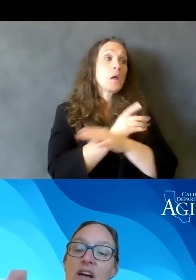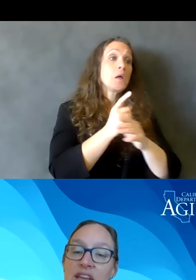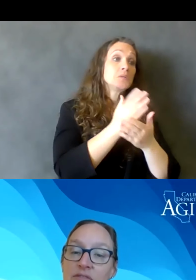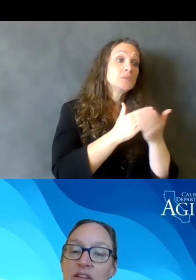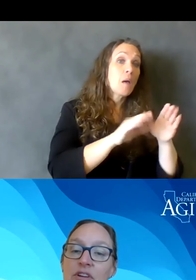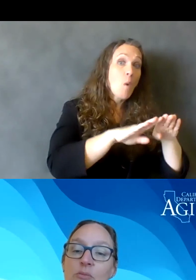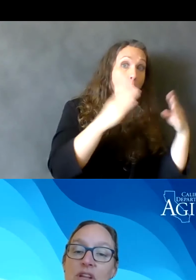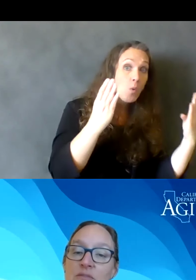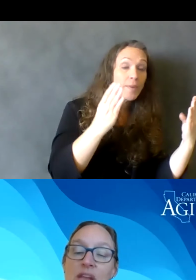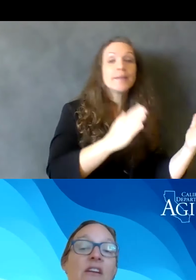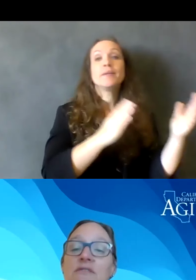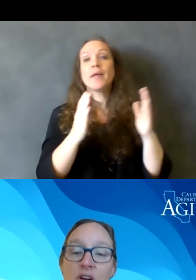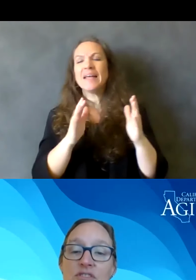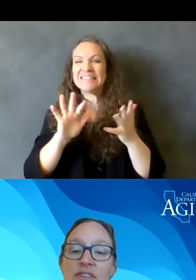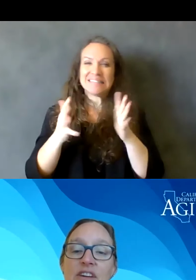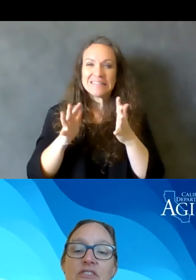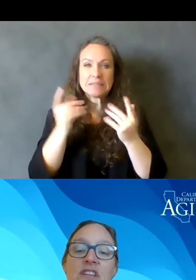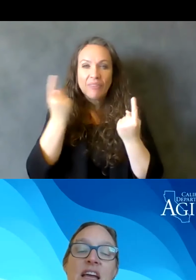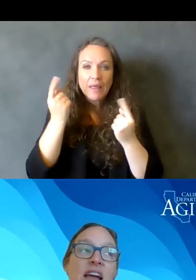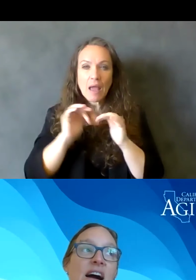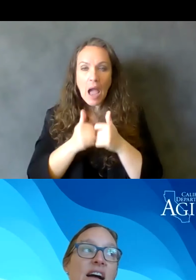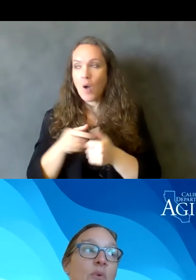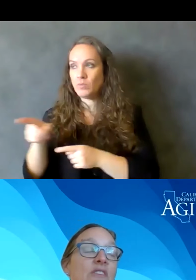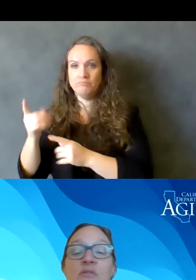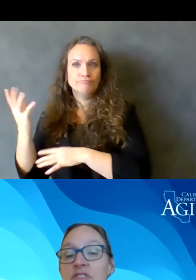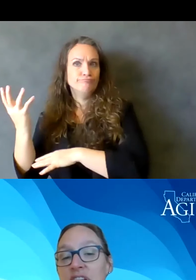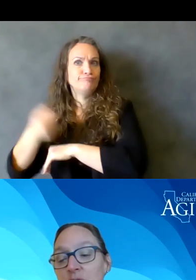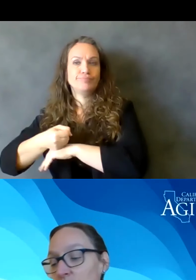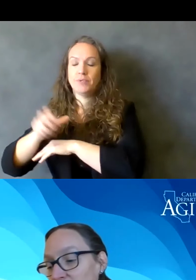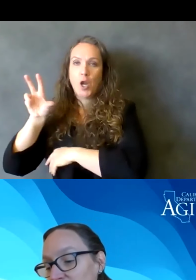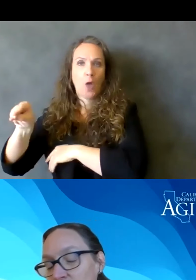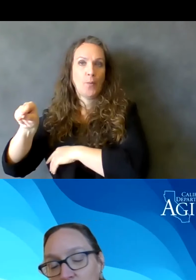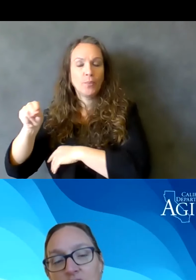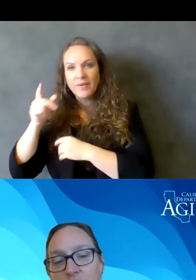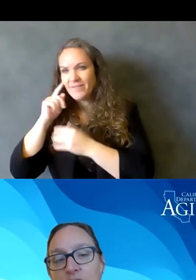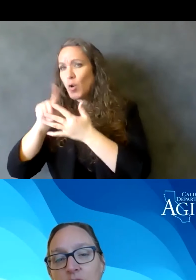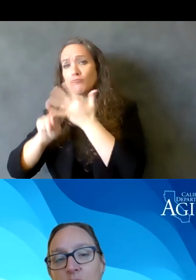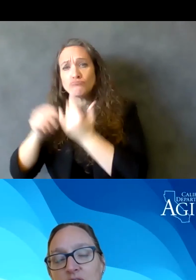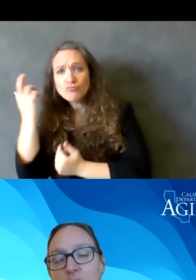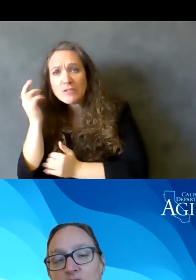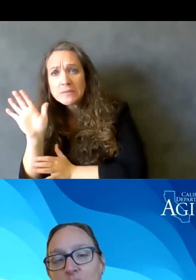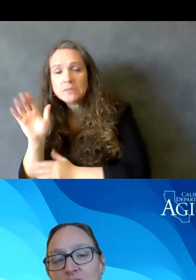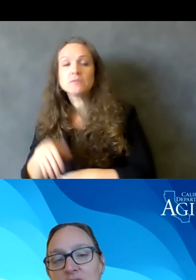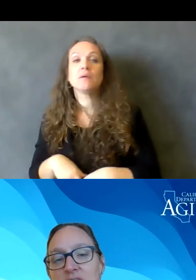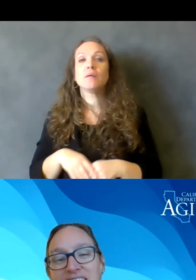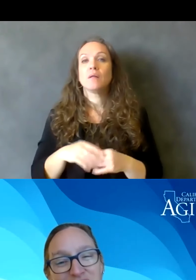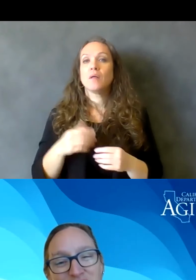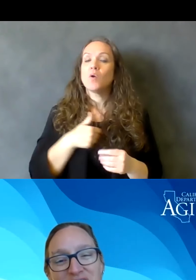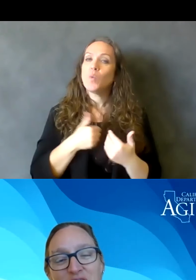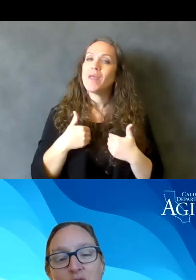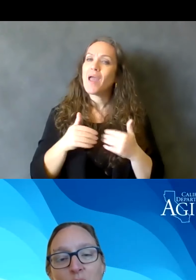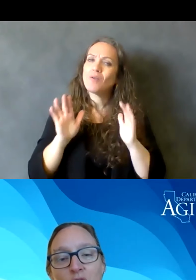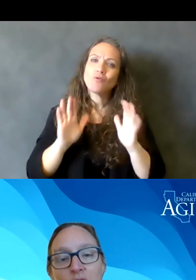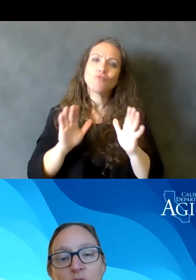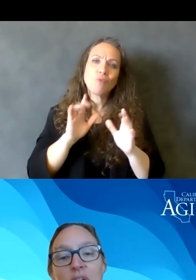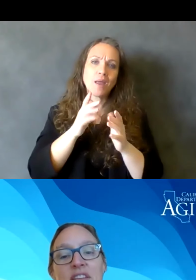who are not yet ready reopening, depending on a host of factors. And we also received a request, a really thoughtful request from our AAAs yesterday